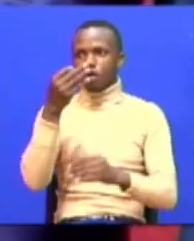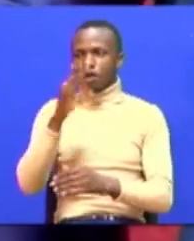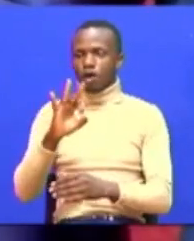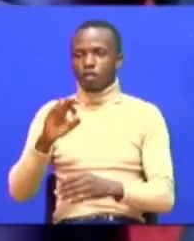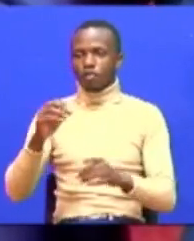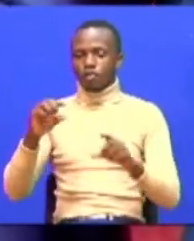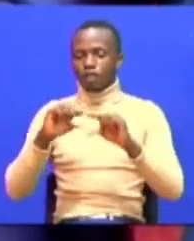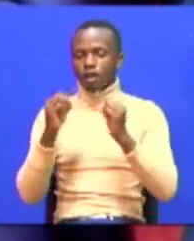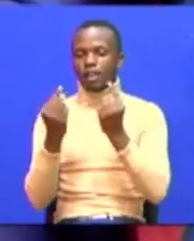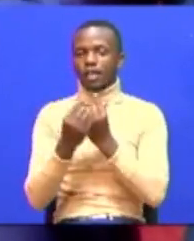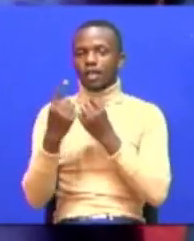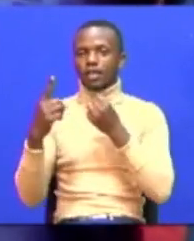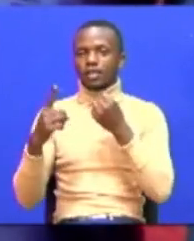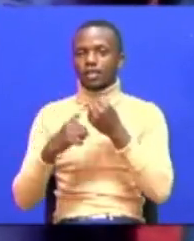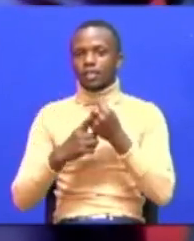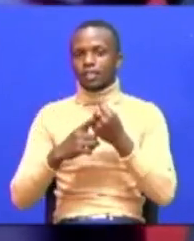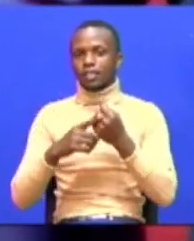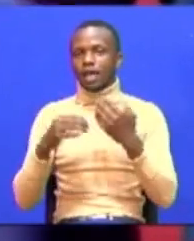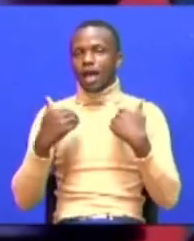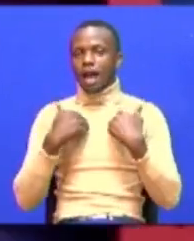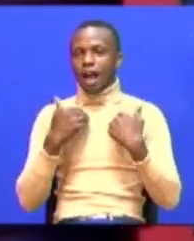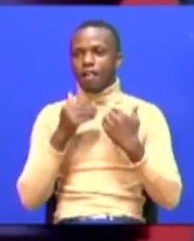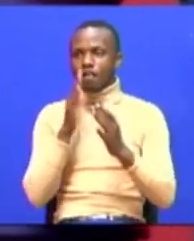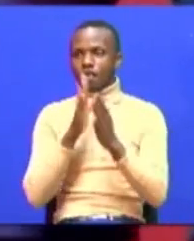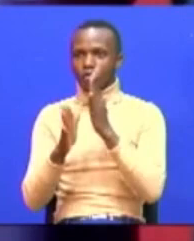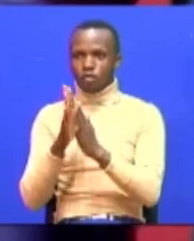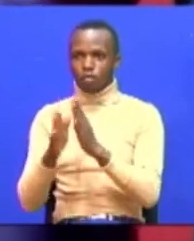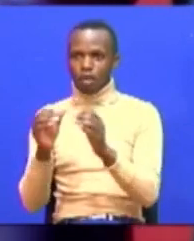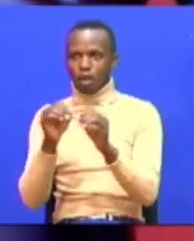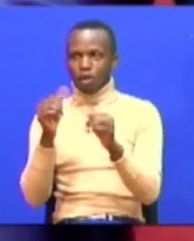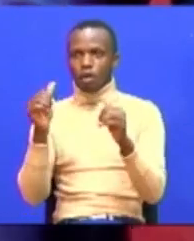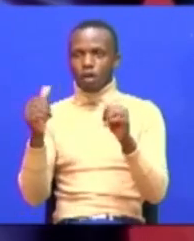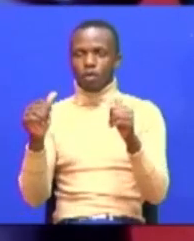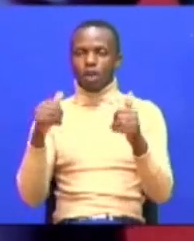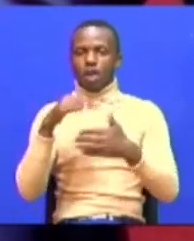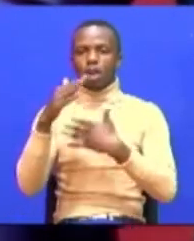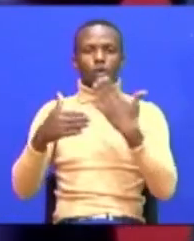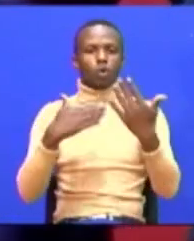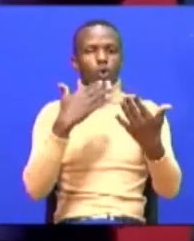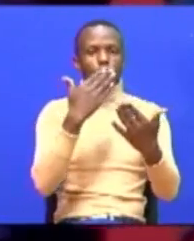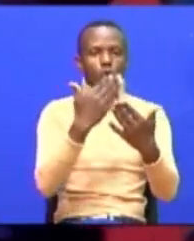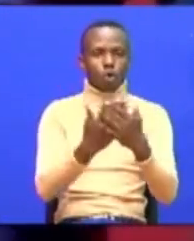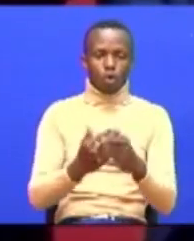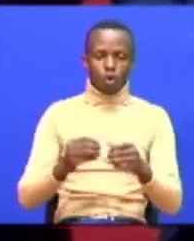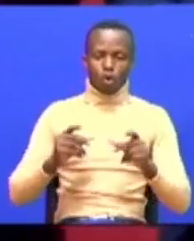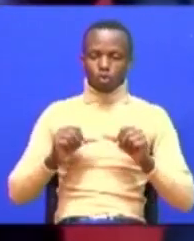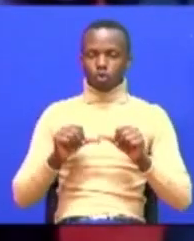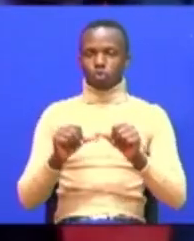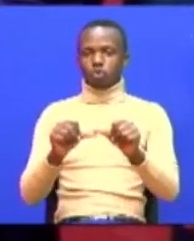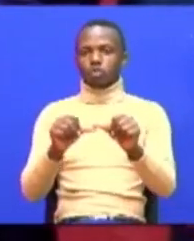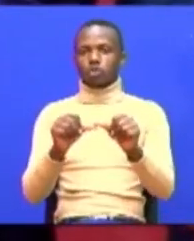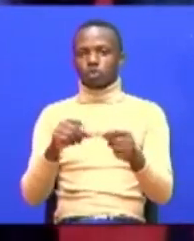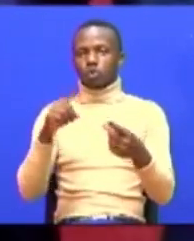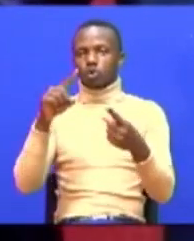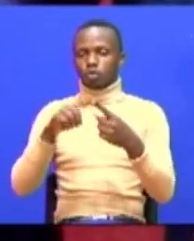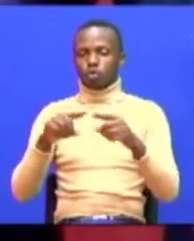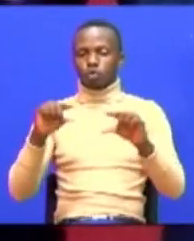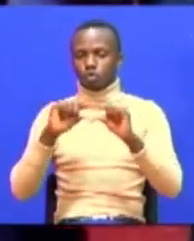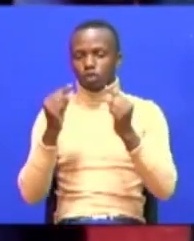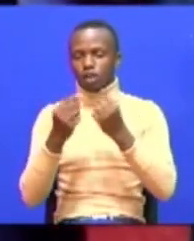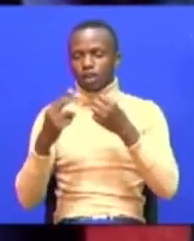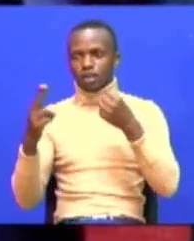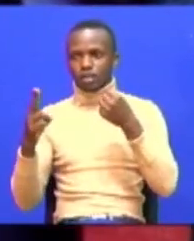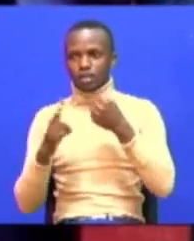6. And they are well prepared, Your Excellency, and all of them are going to proceed to grade